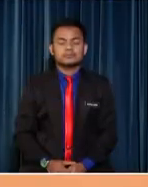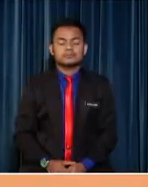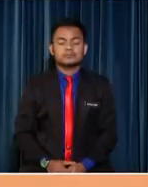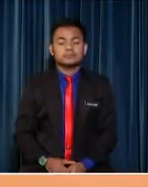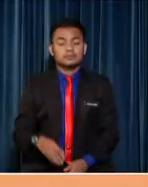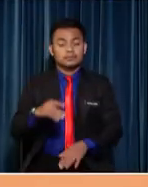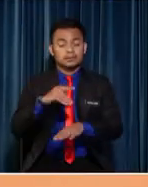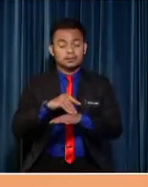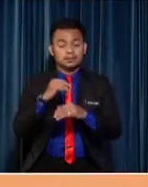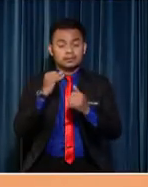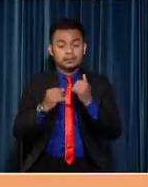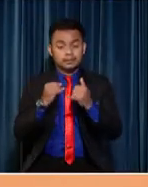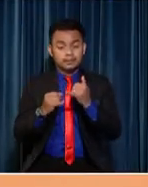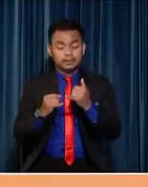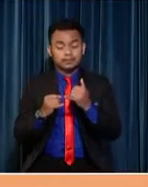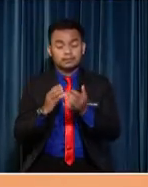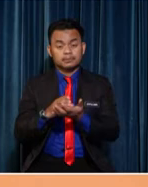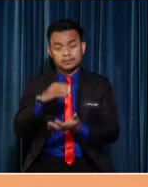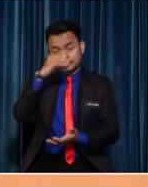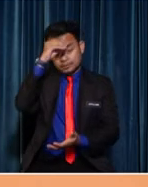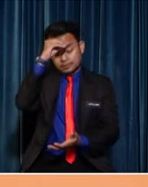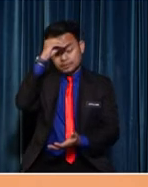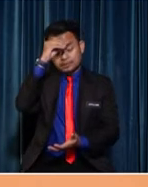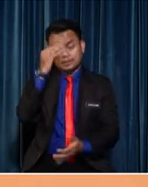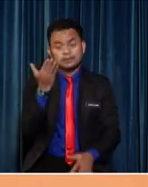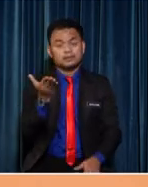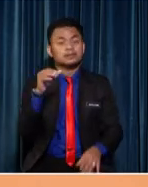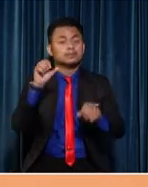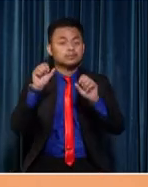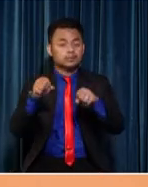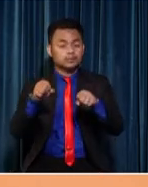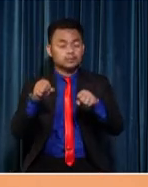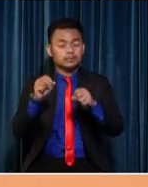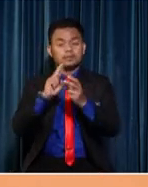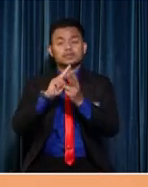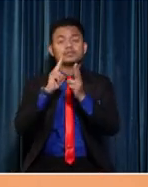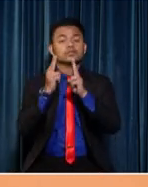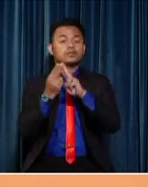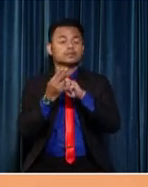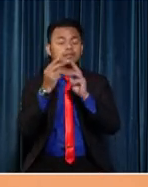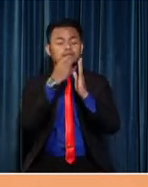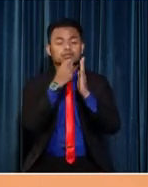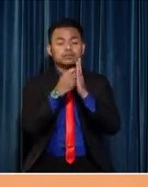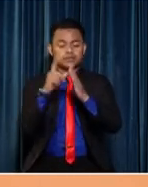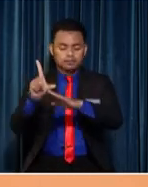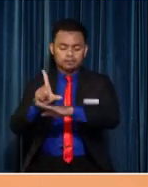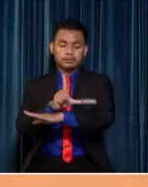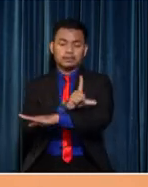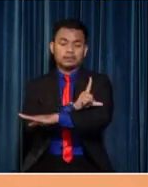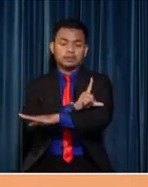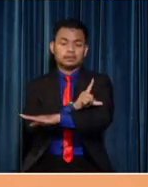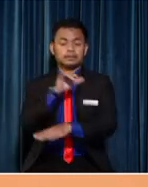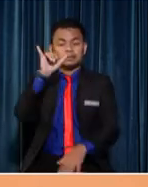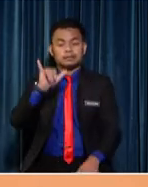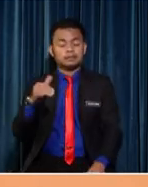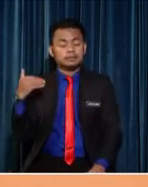At the end of the lesson, you will be able to convert unit of length